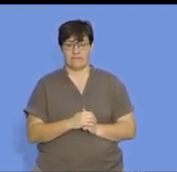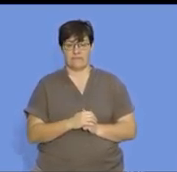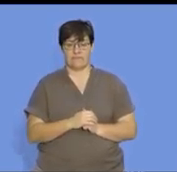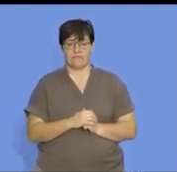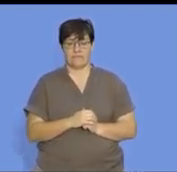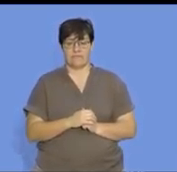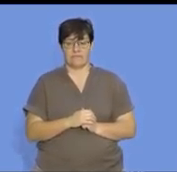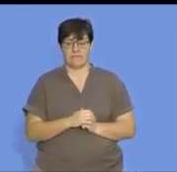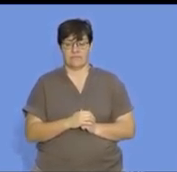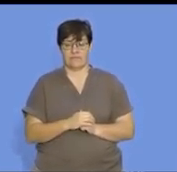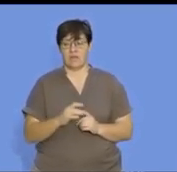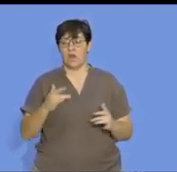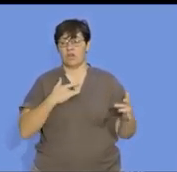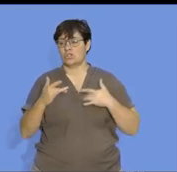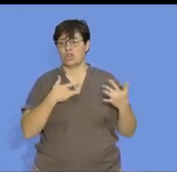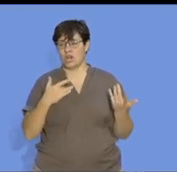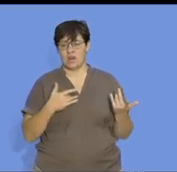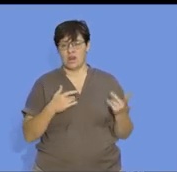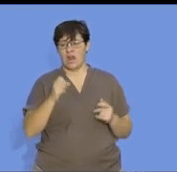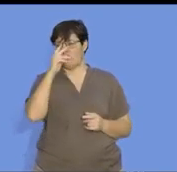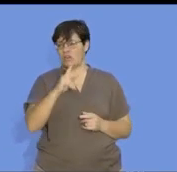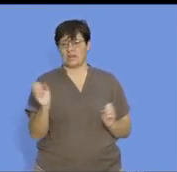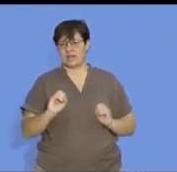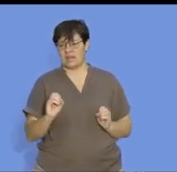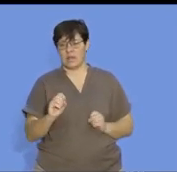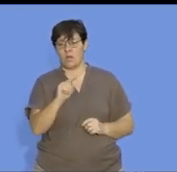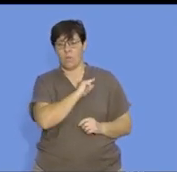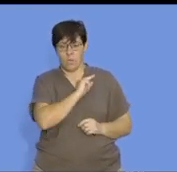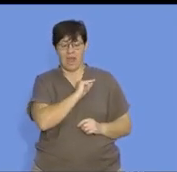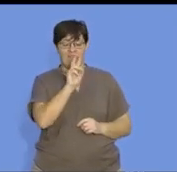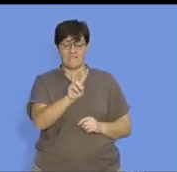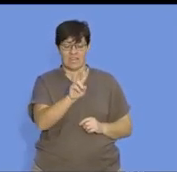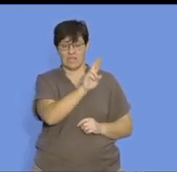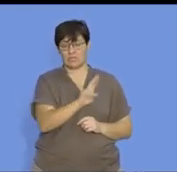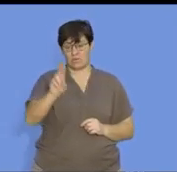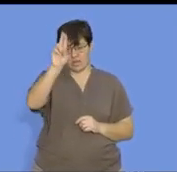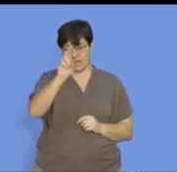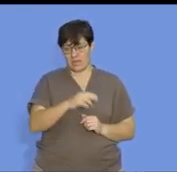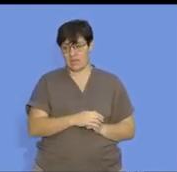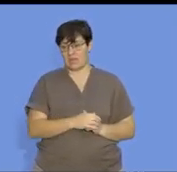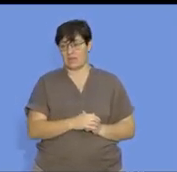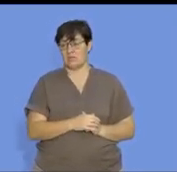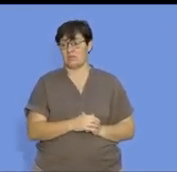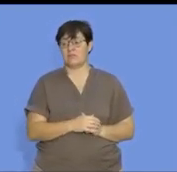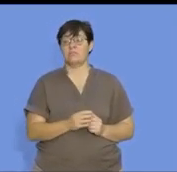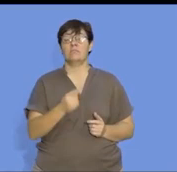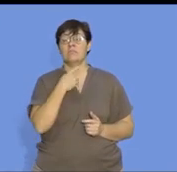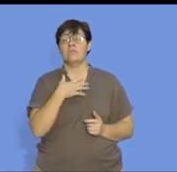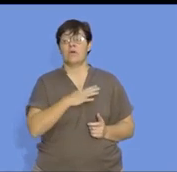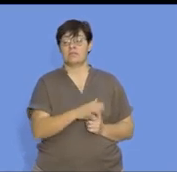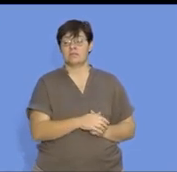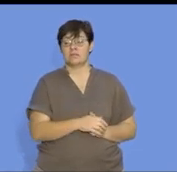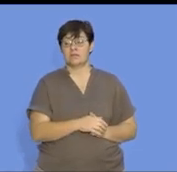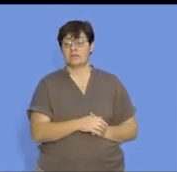I'm not worrying about the fact that I've got a fraction right now because that's v squared. So I now need to take